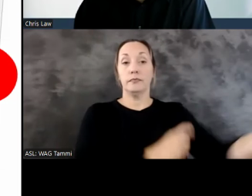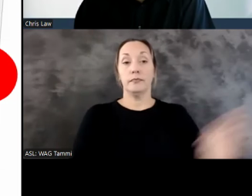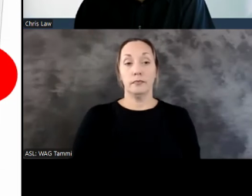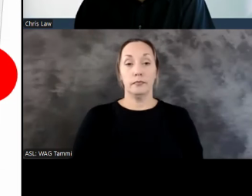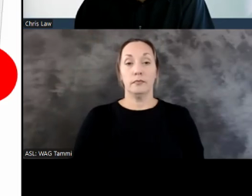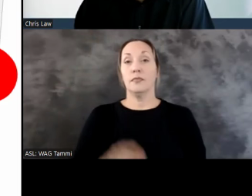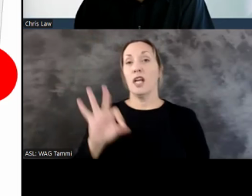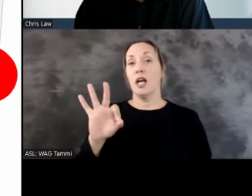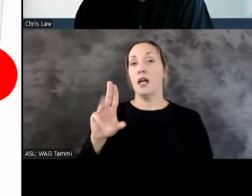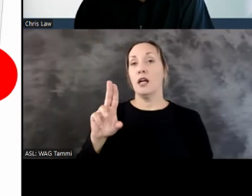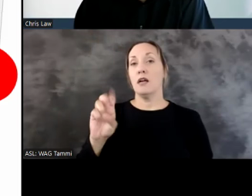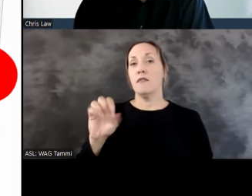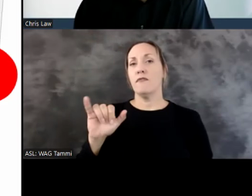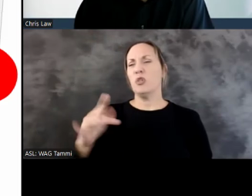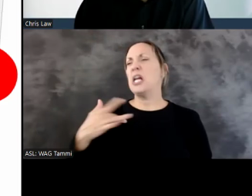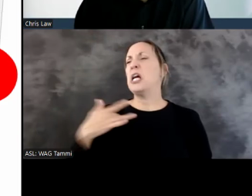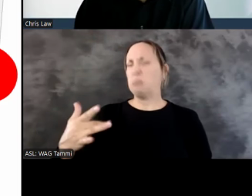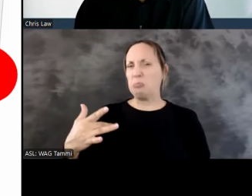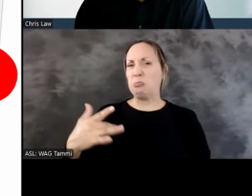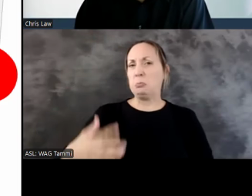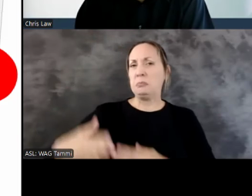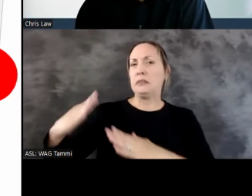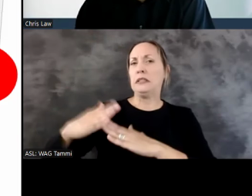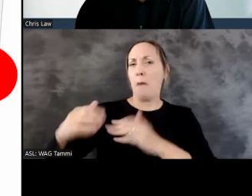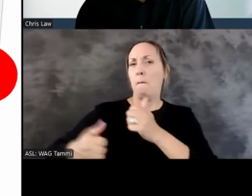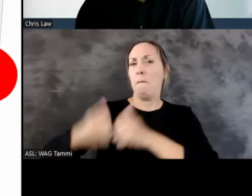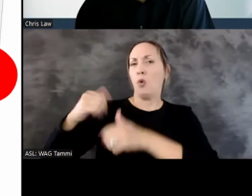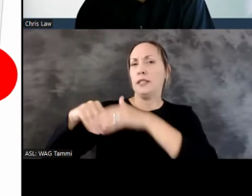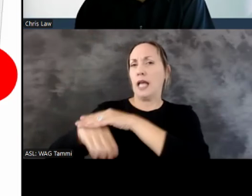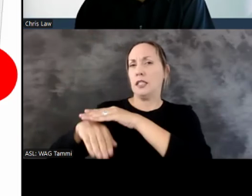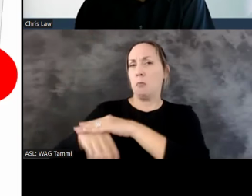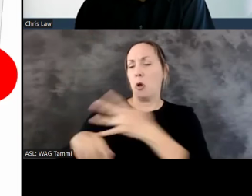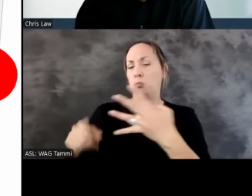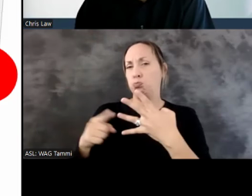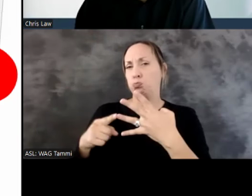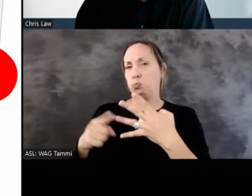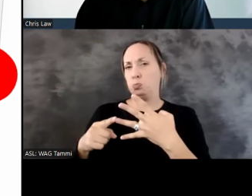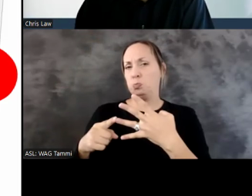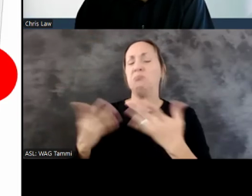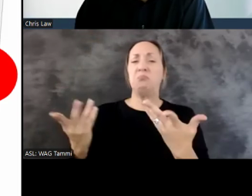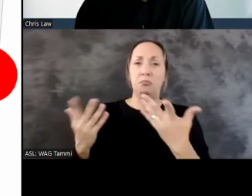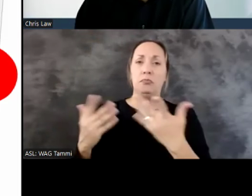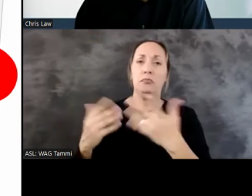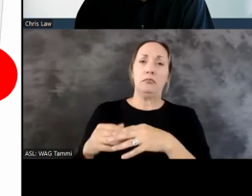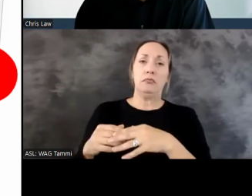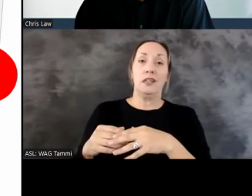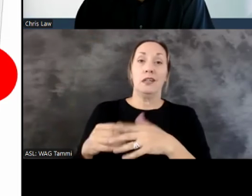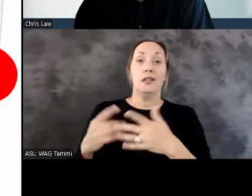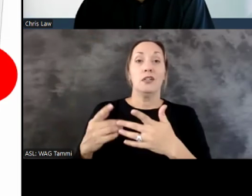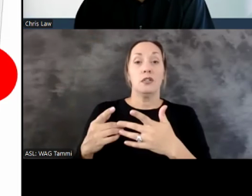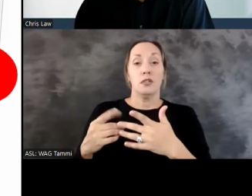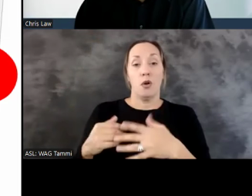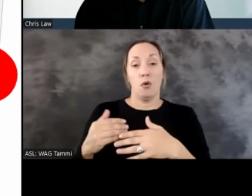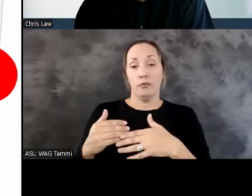Fusion Industries is the winner in terms of the most accessible choice. Okay, you can send these 4 things on to the next